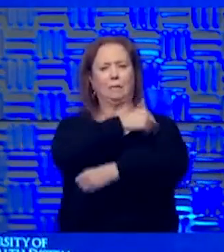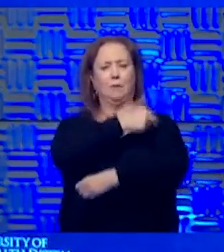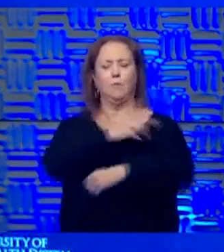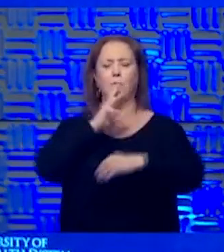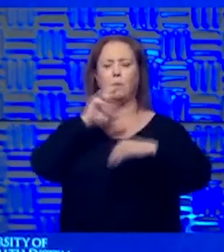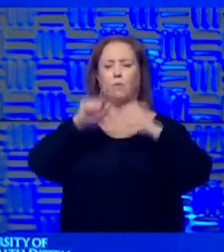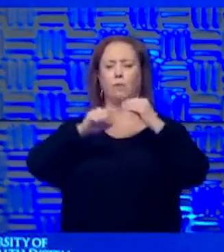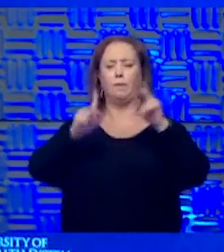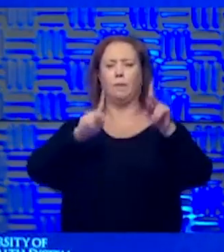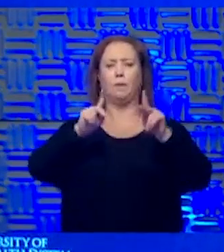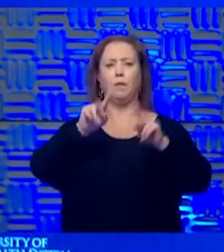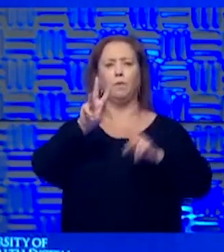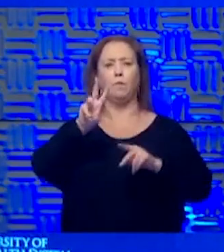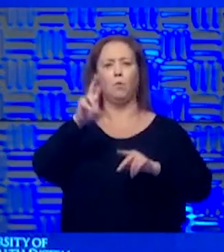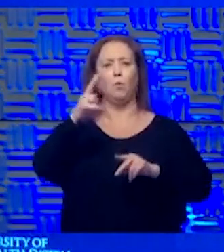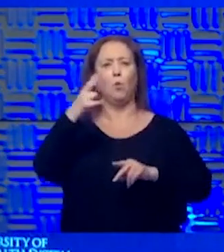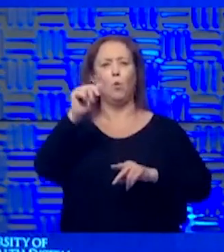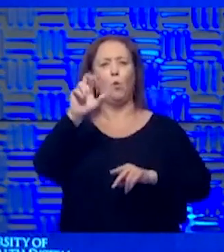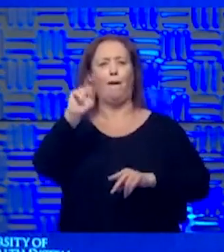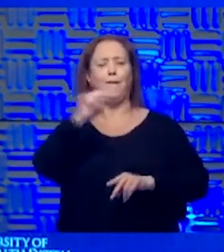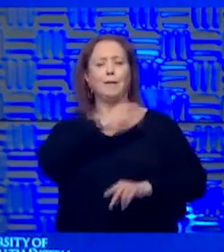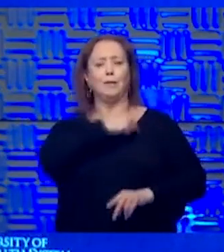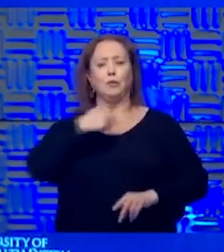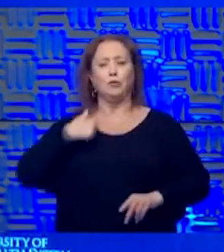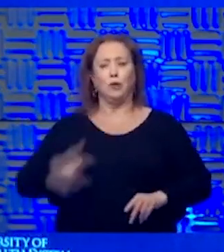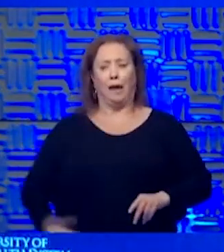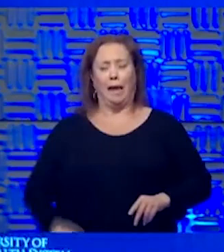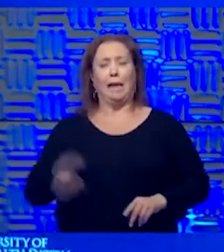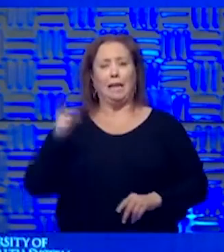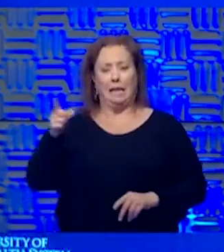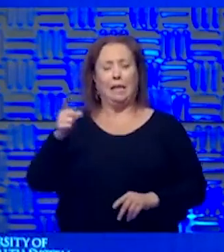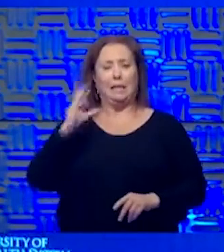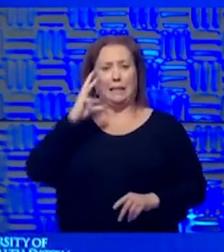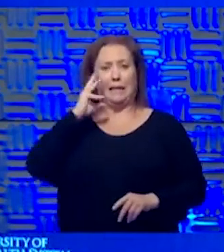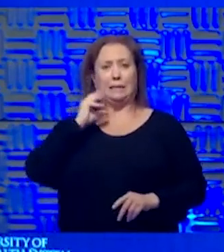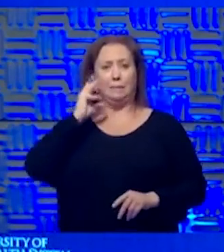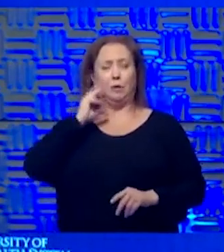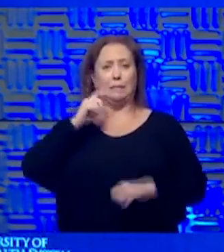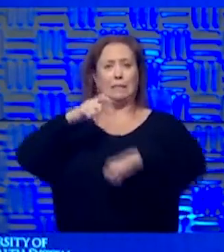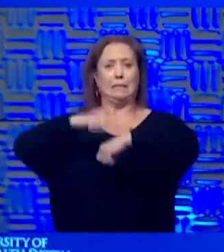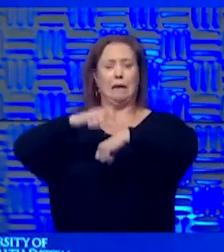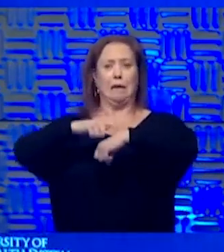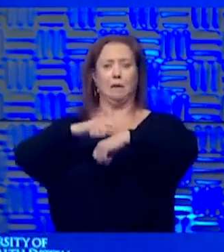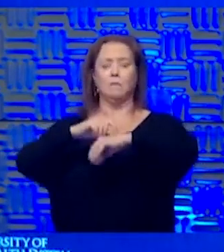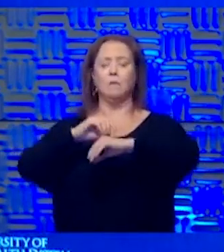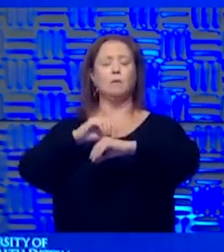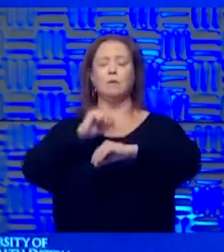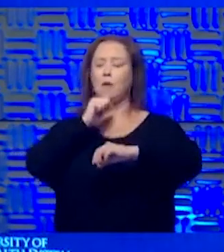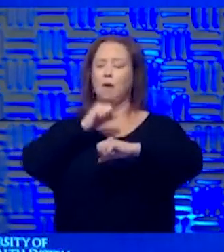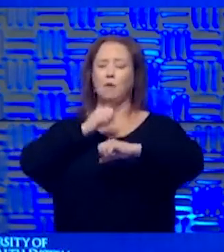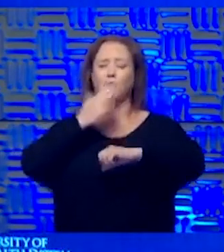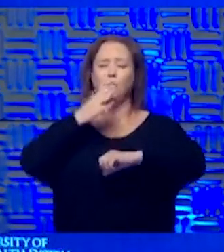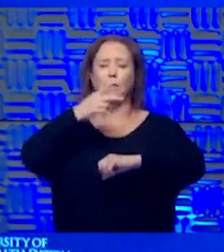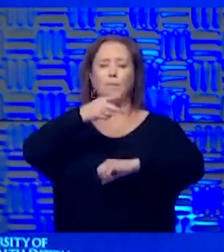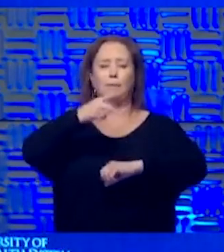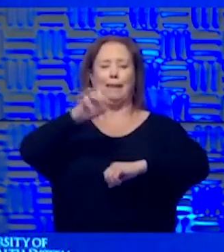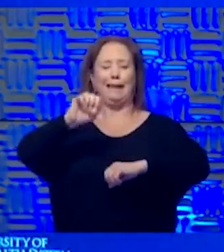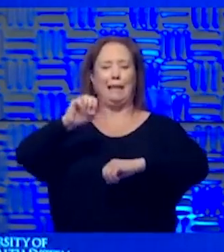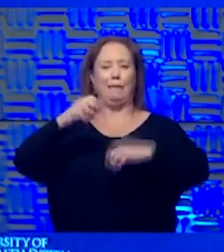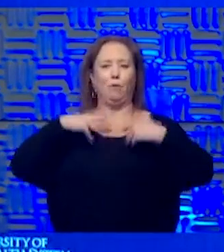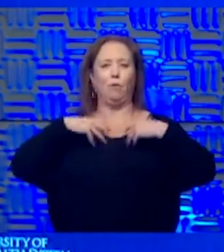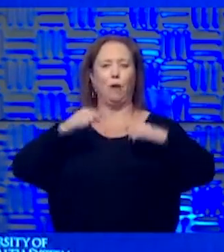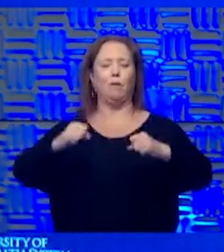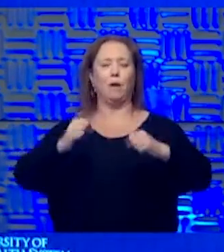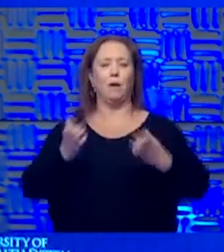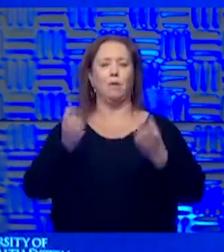some folks from Wuhan, China, who had been through a time when they didn't have good PPE for their healthcare providers, and they had a lot of